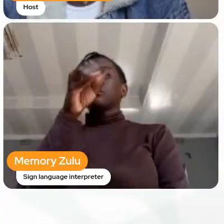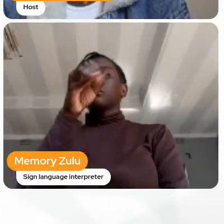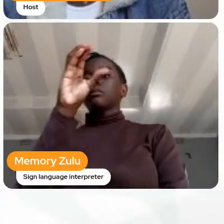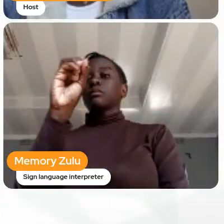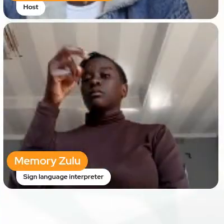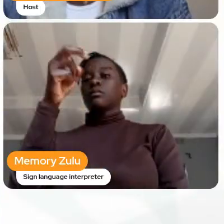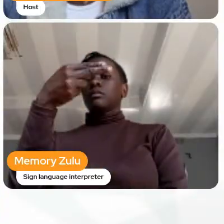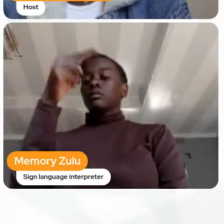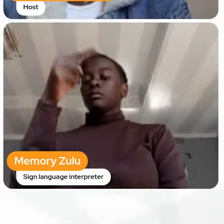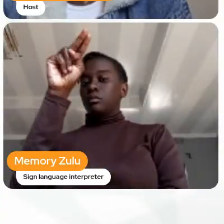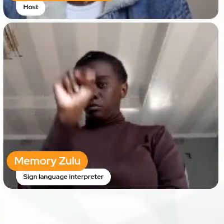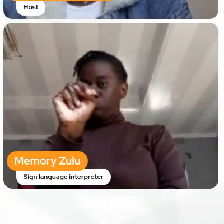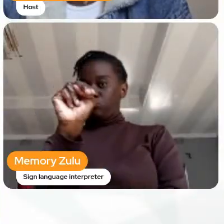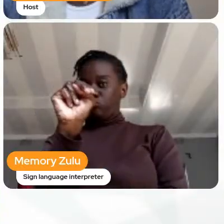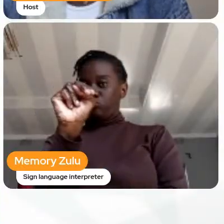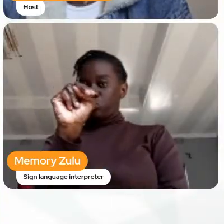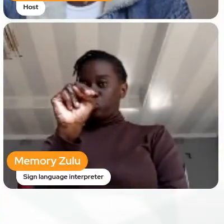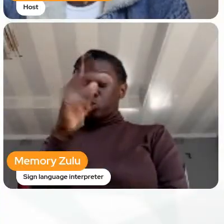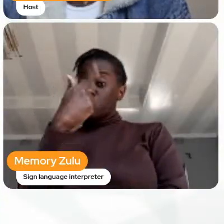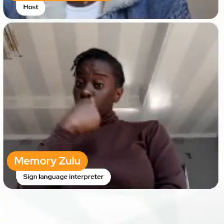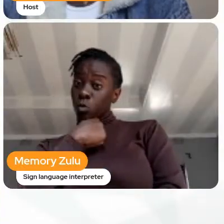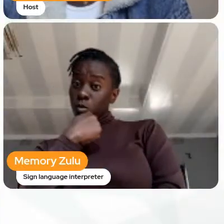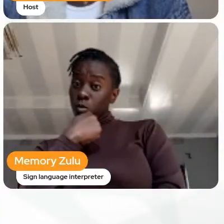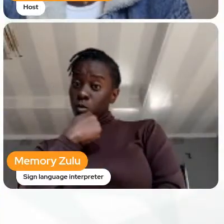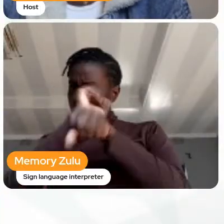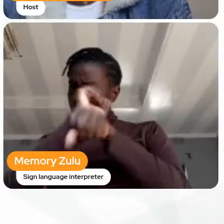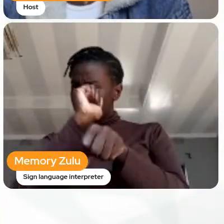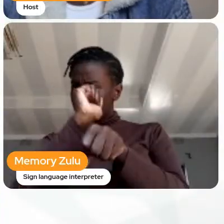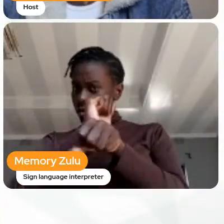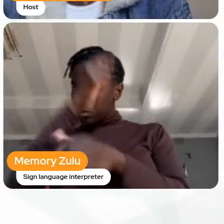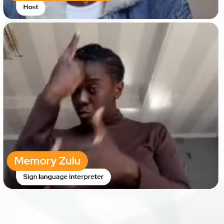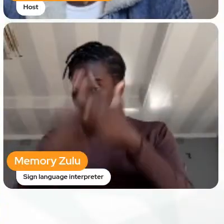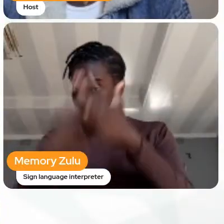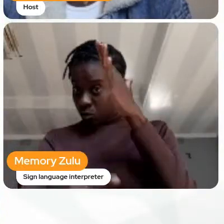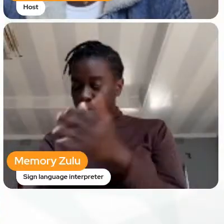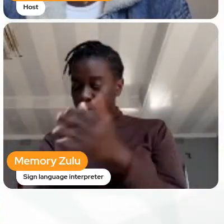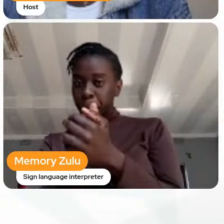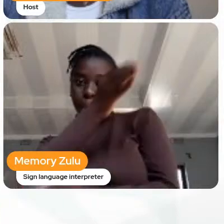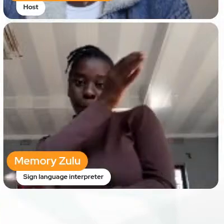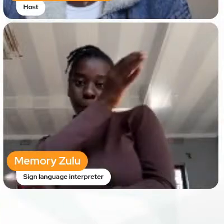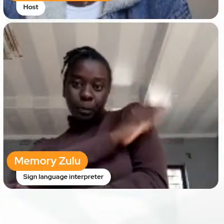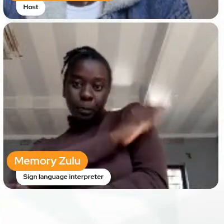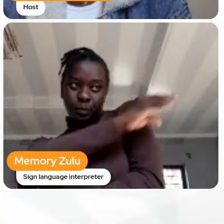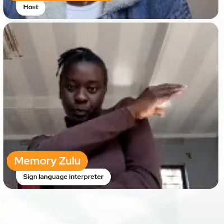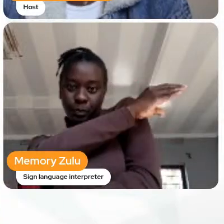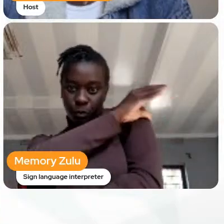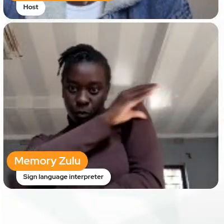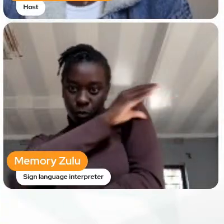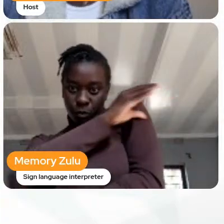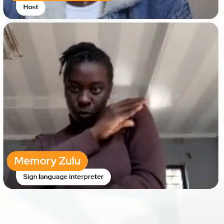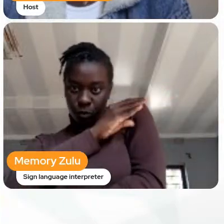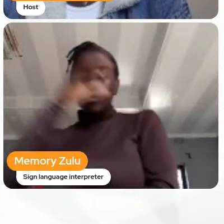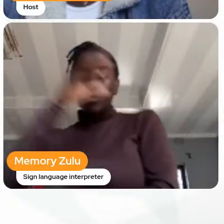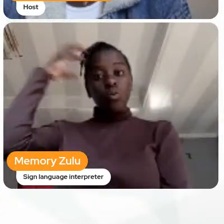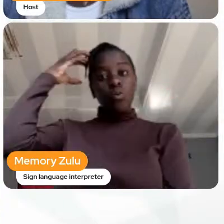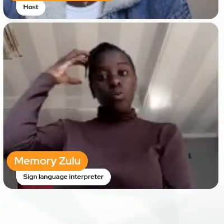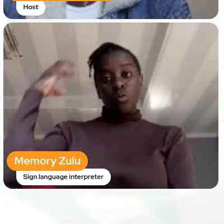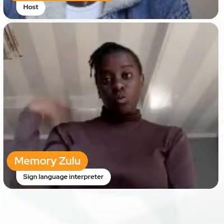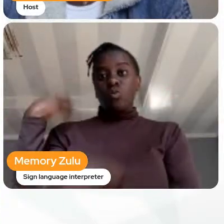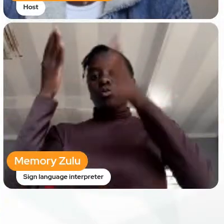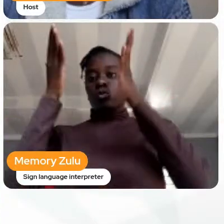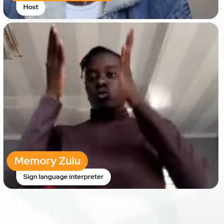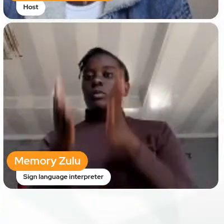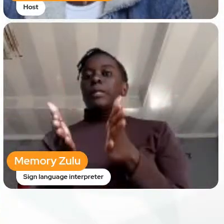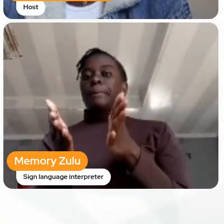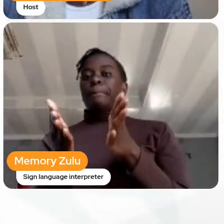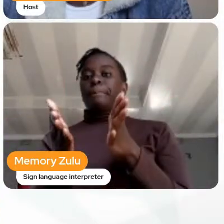a clinical officer as well. I'm the current president of the Clinical Officer Association of Zambia, and I'm delighted to be part of this program and to